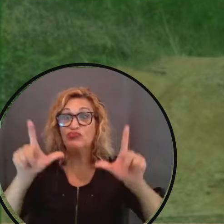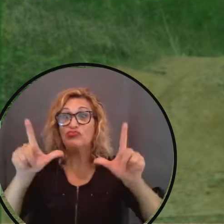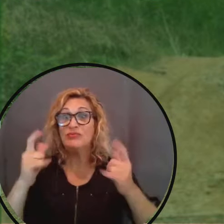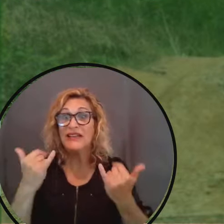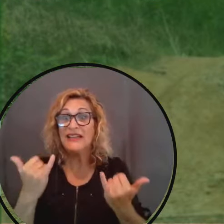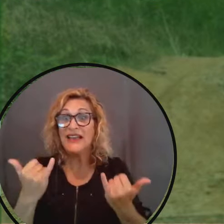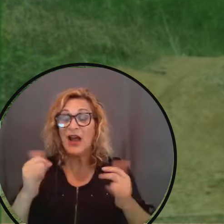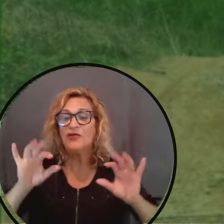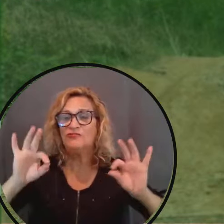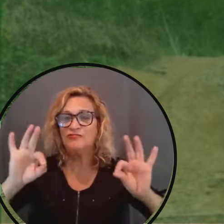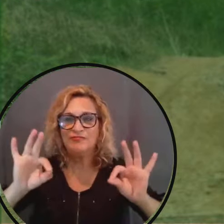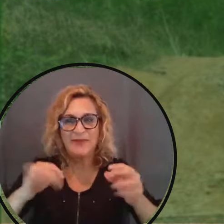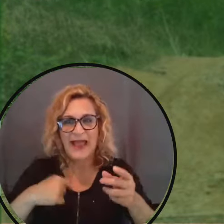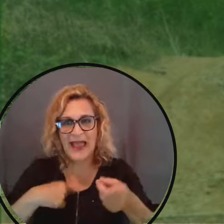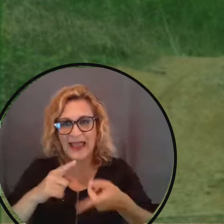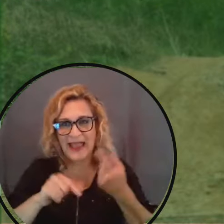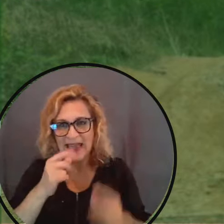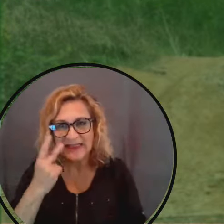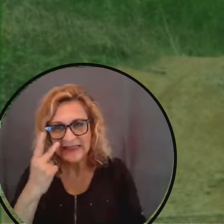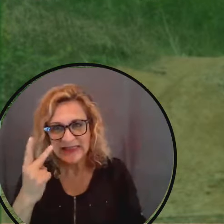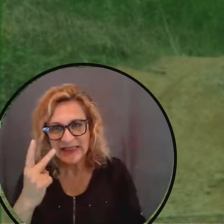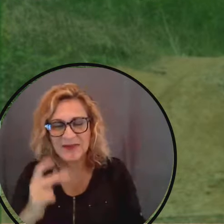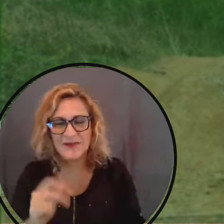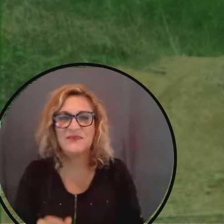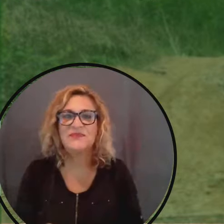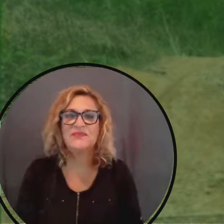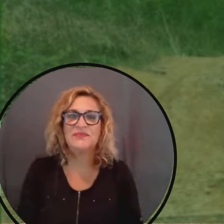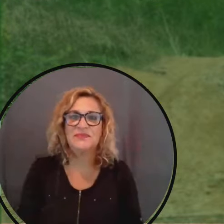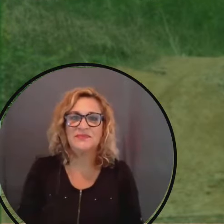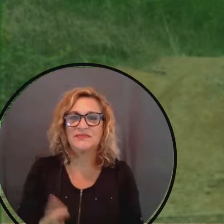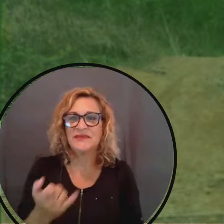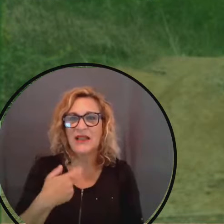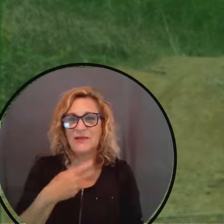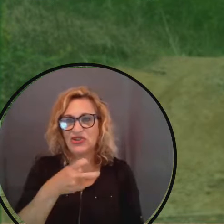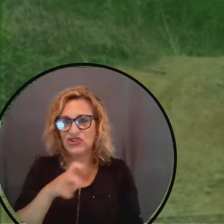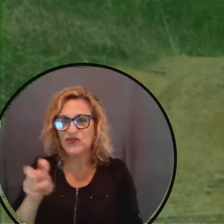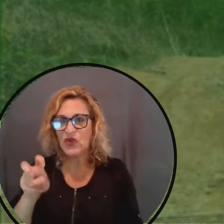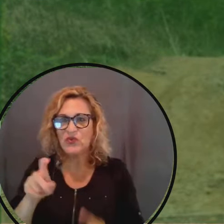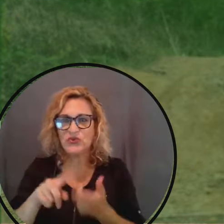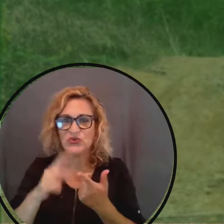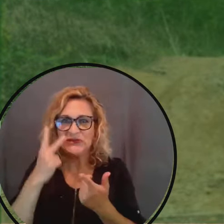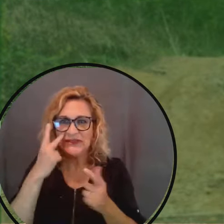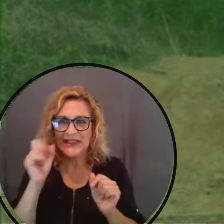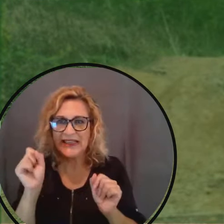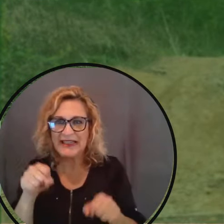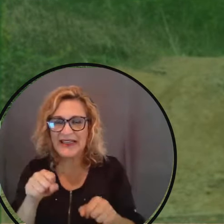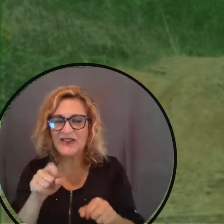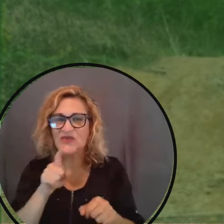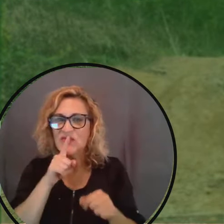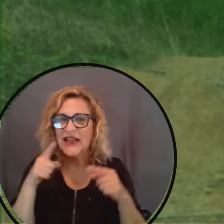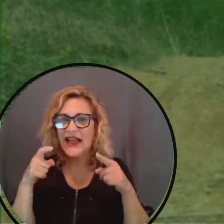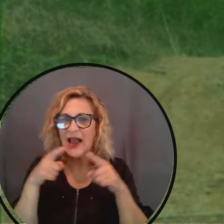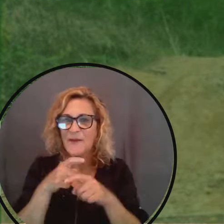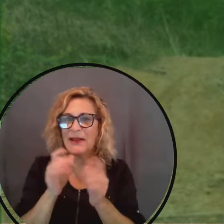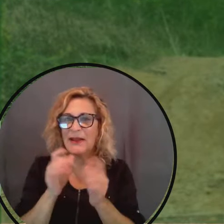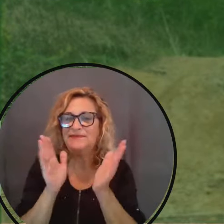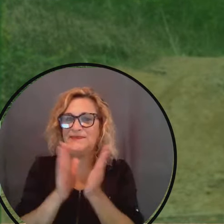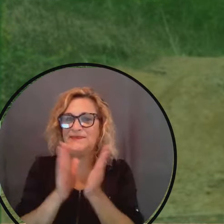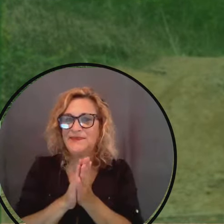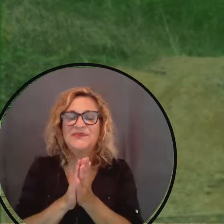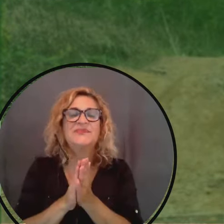Oh, great. I will shift over so that I can see. It's very complicated, this lifestyle. Okay.